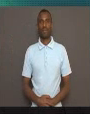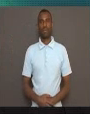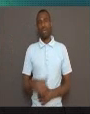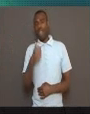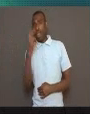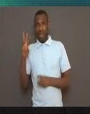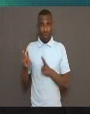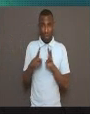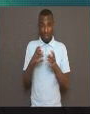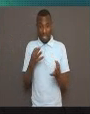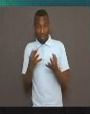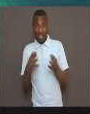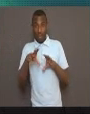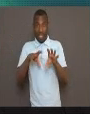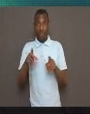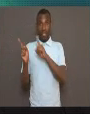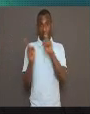Another way of expressing